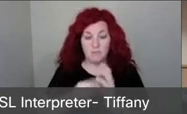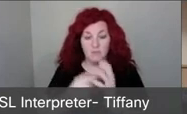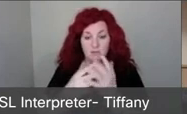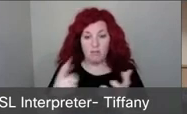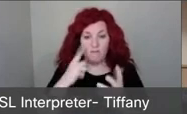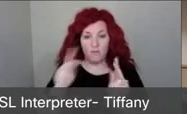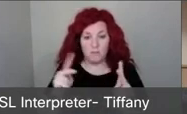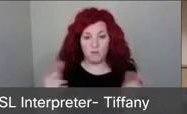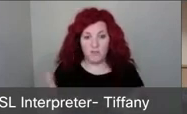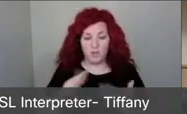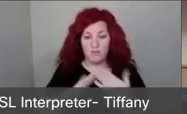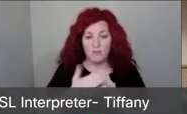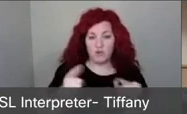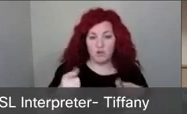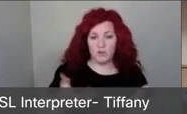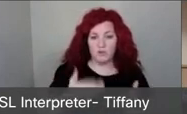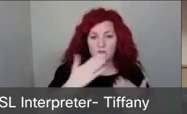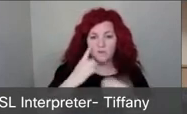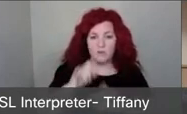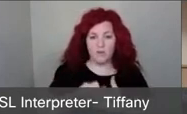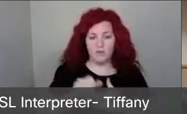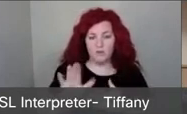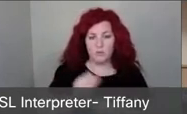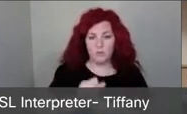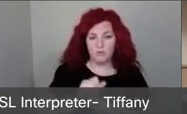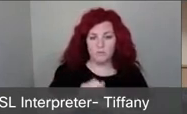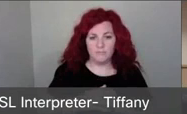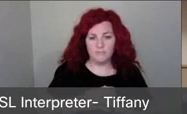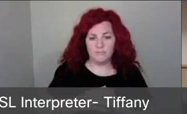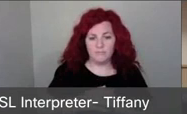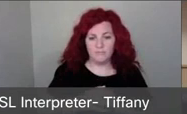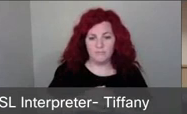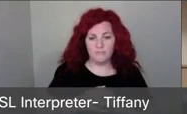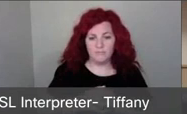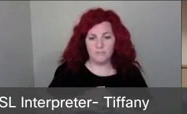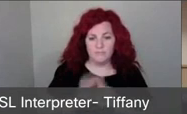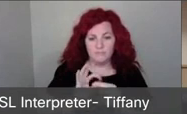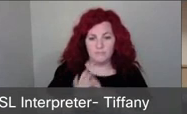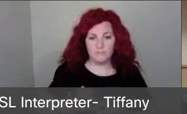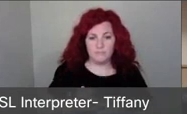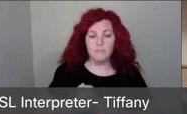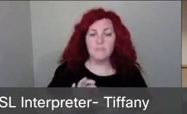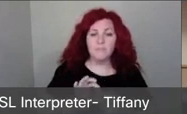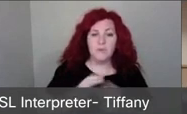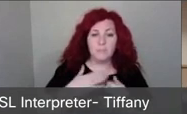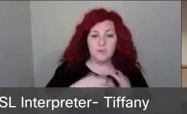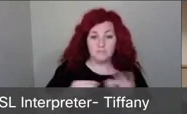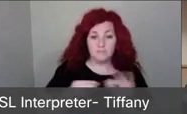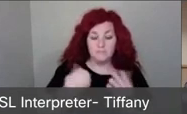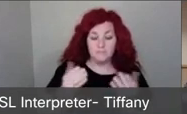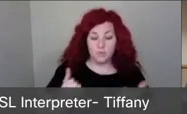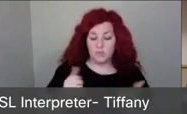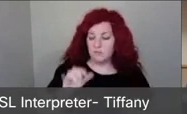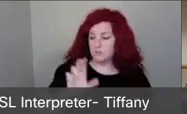for, it means a lot to the community that you're in. So thank you for that. And thank you for the work that you're doing. But the regards that I have tonight are based off of